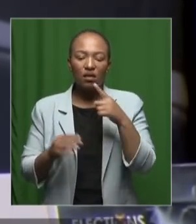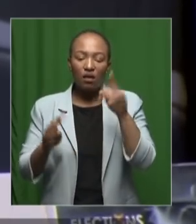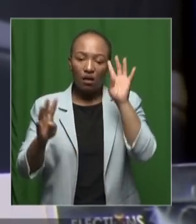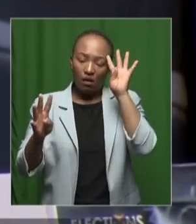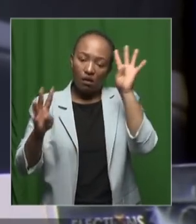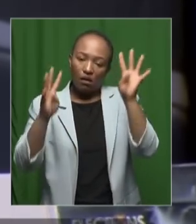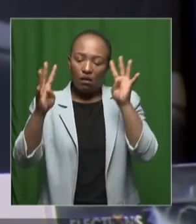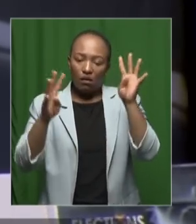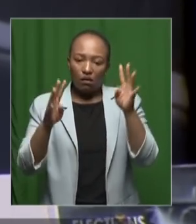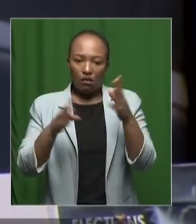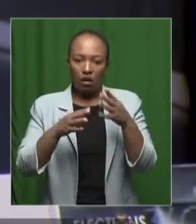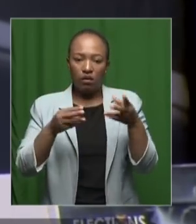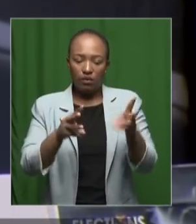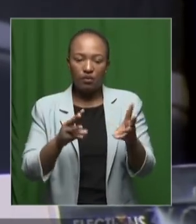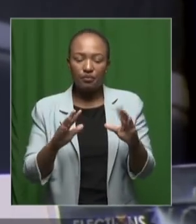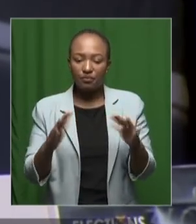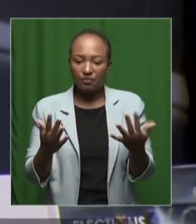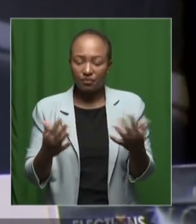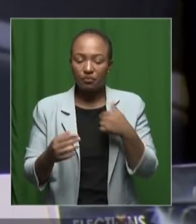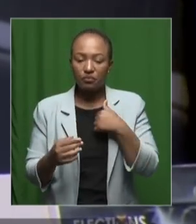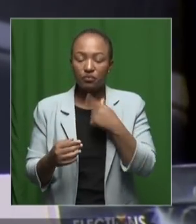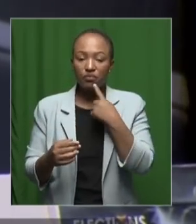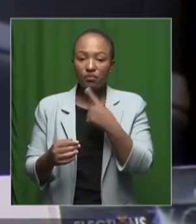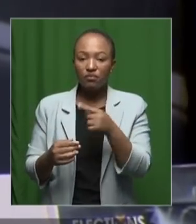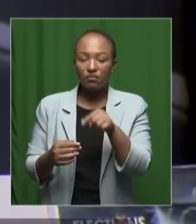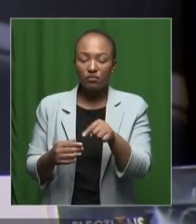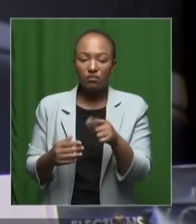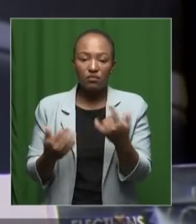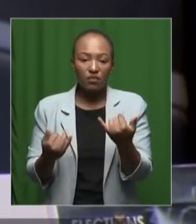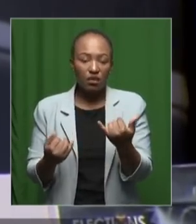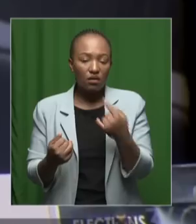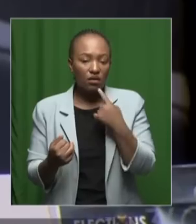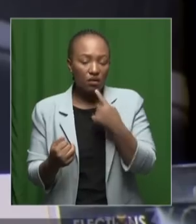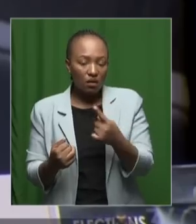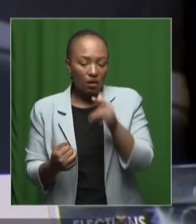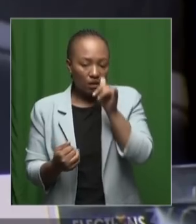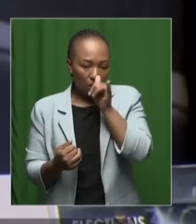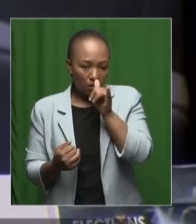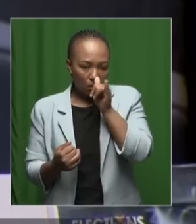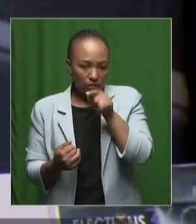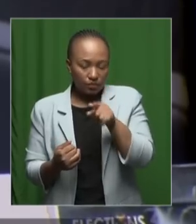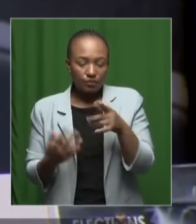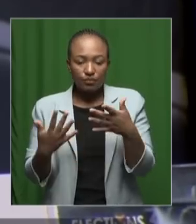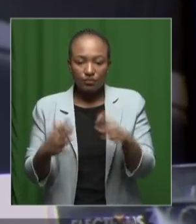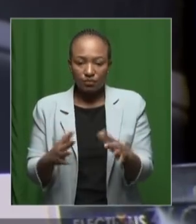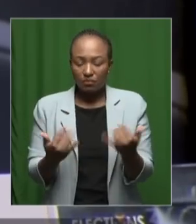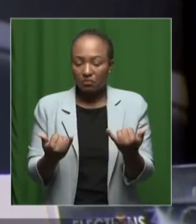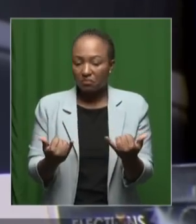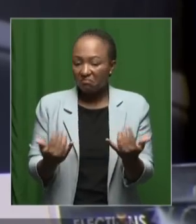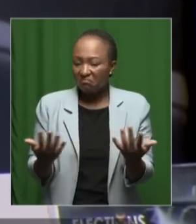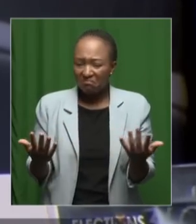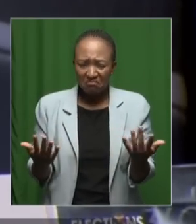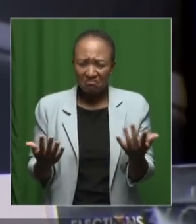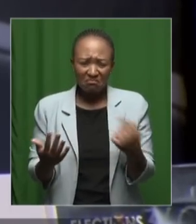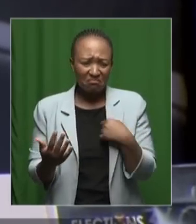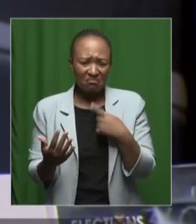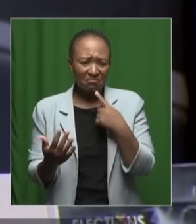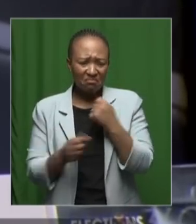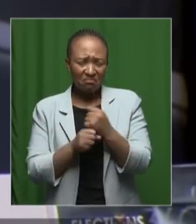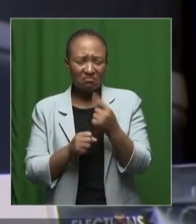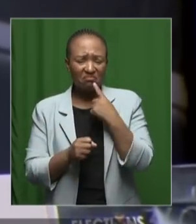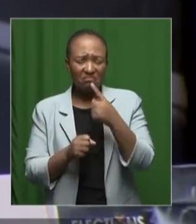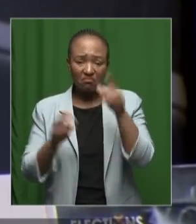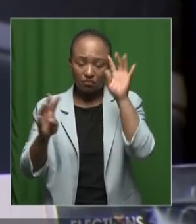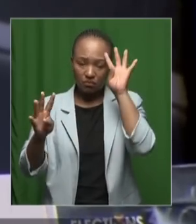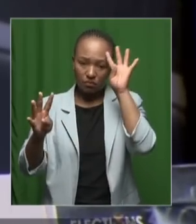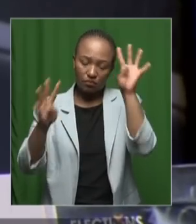ways, that unless you're a criminal yourself, that you think he meant criminality, because that's why you think. That's why he never said this. I said